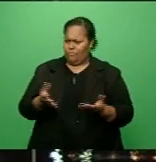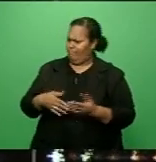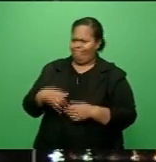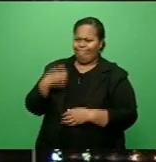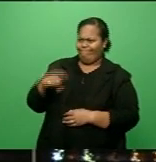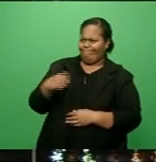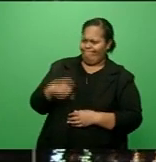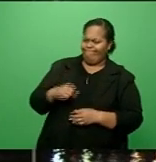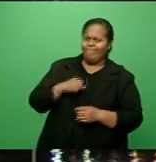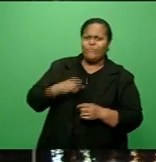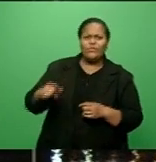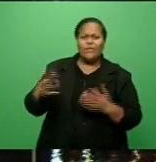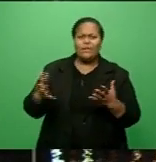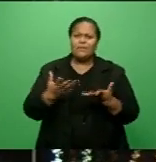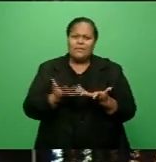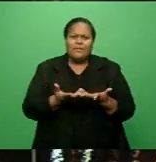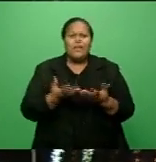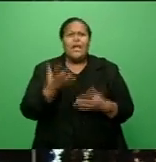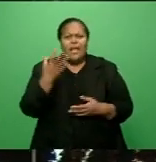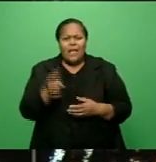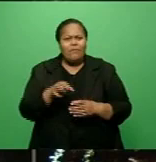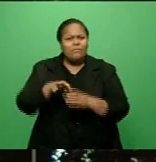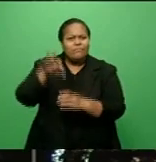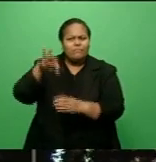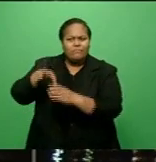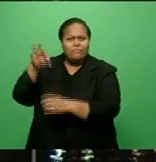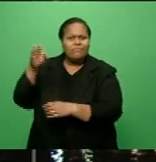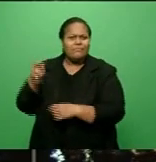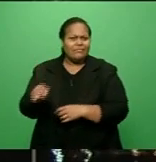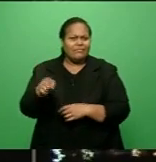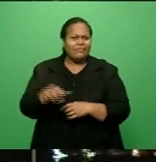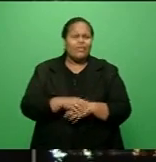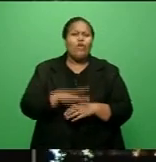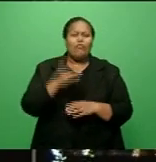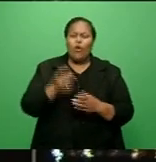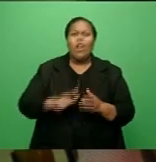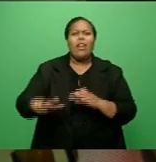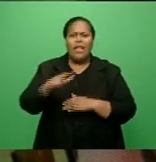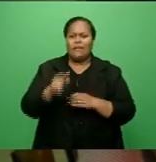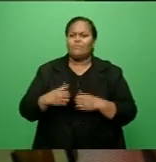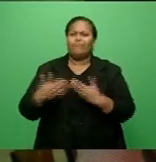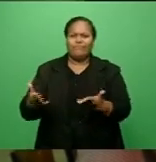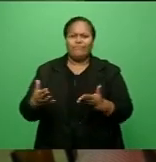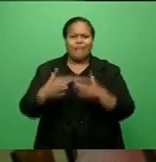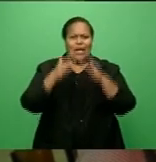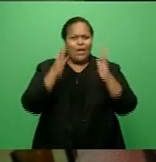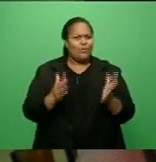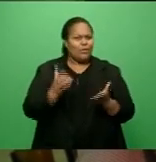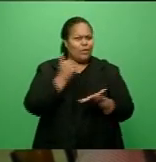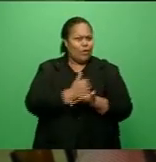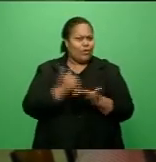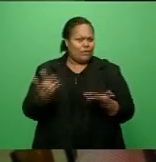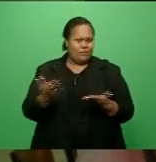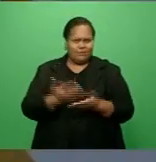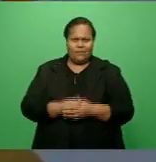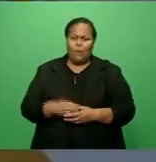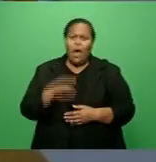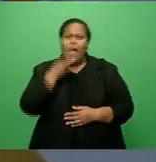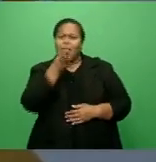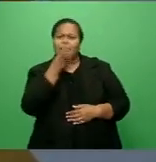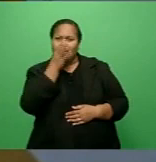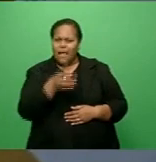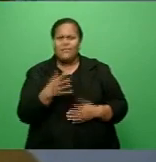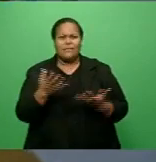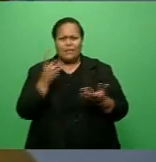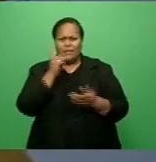public that a lottery system will be used to assign lots by the Housing Authority. This was repeatedly raised with the public inquiry team looking